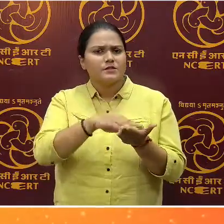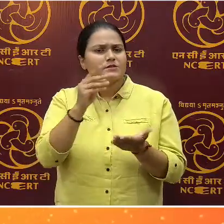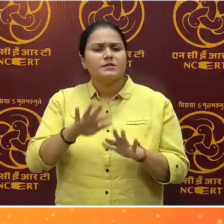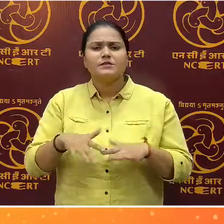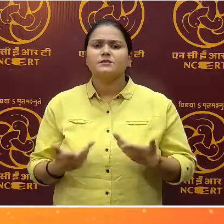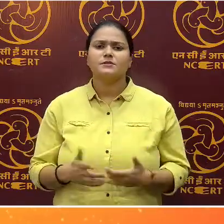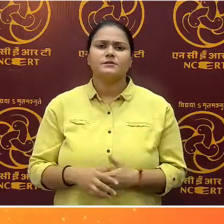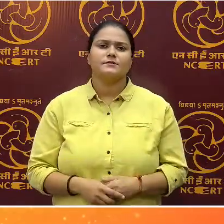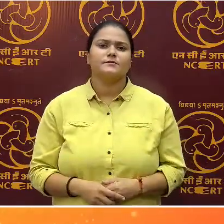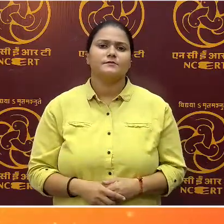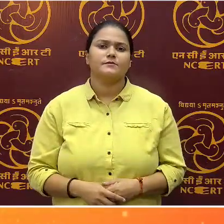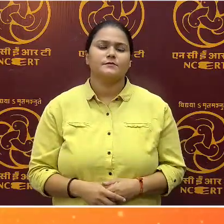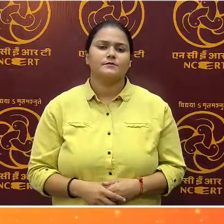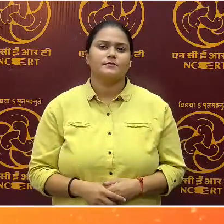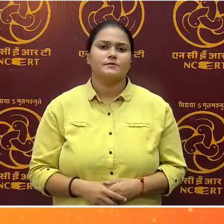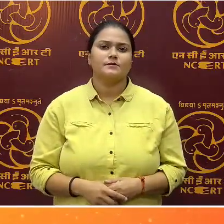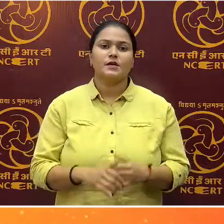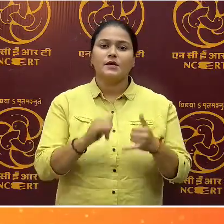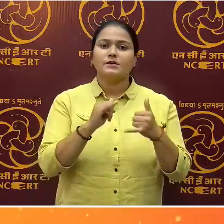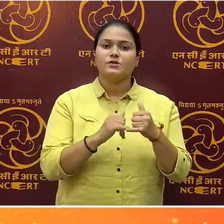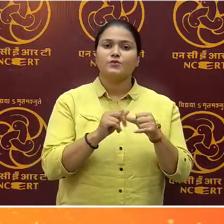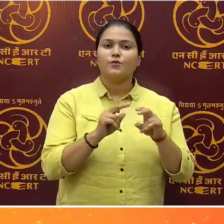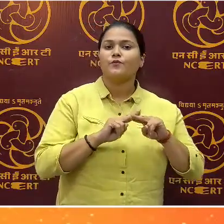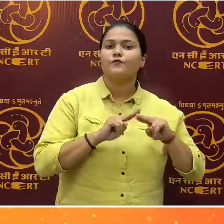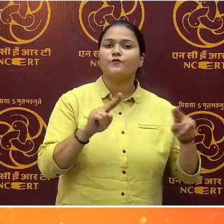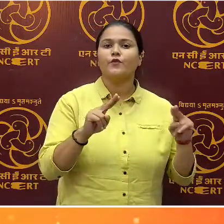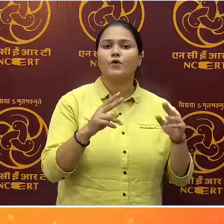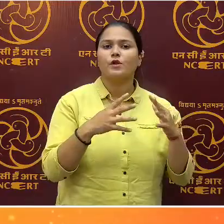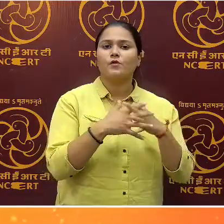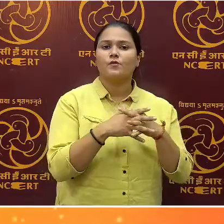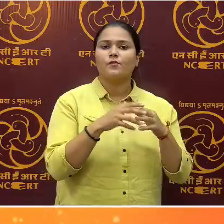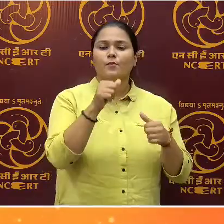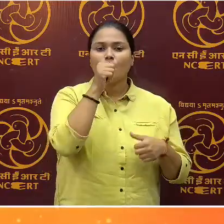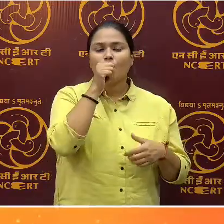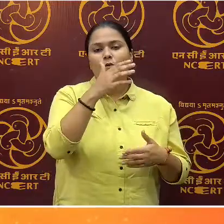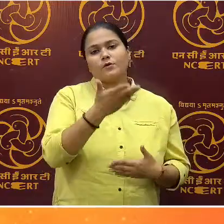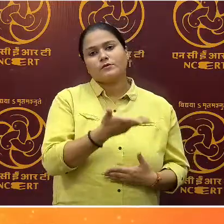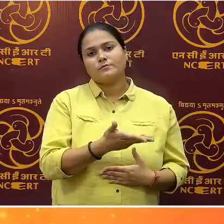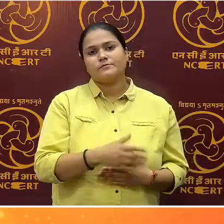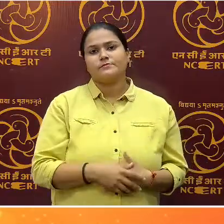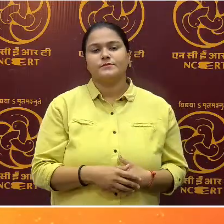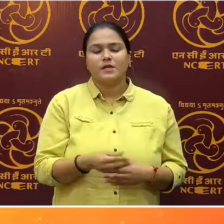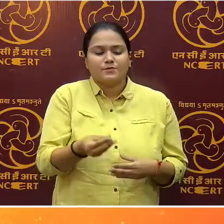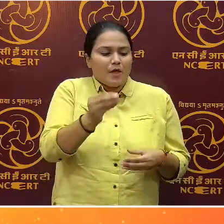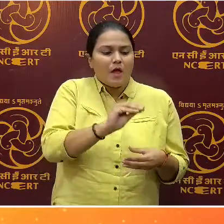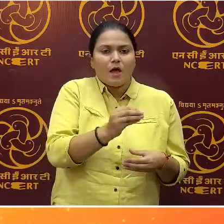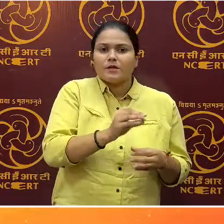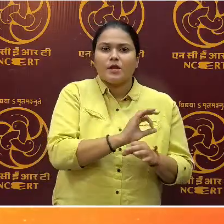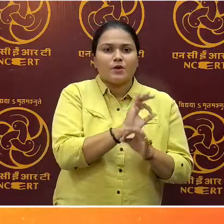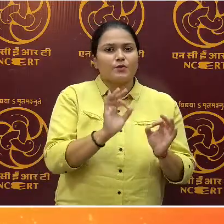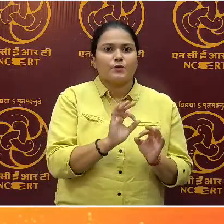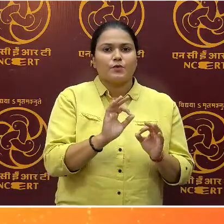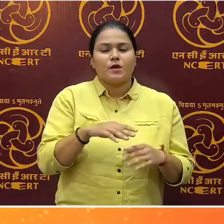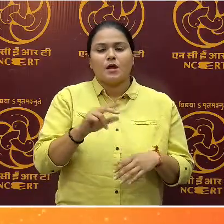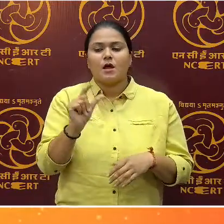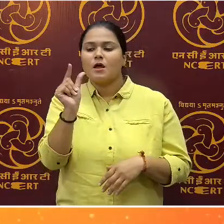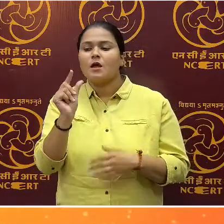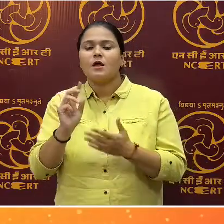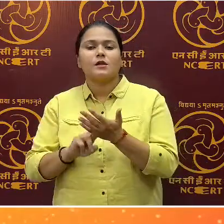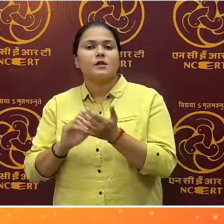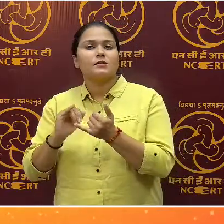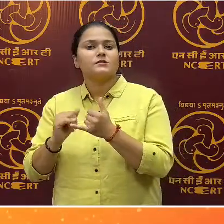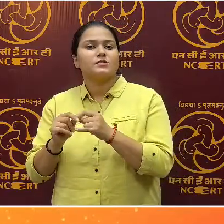solution was the full water that you cannot add anything into it, that type of solution. And